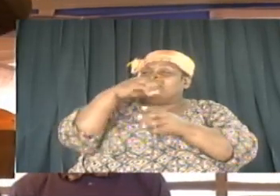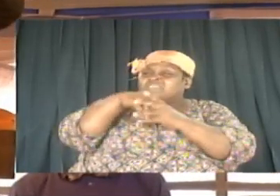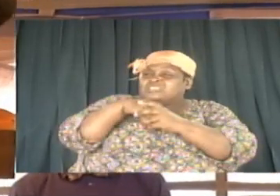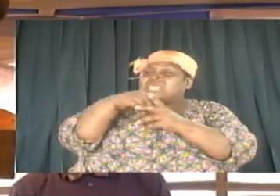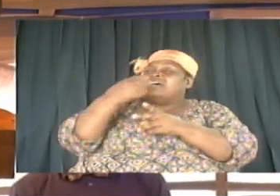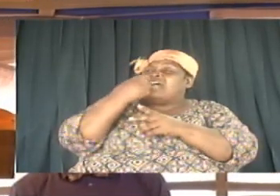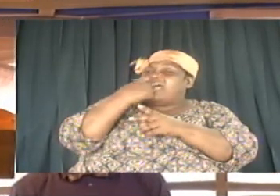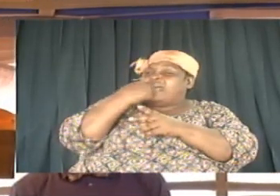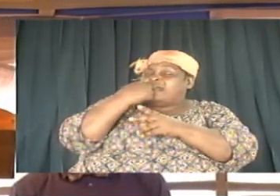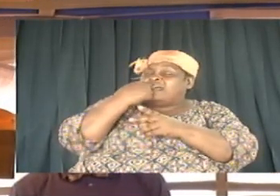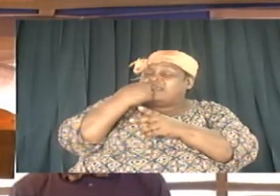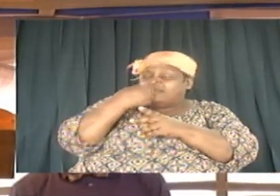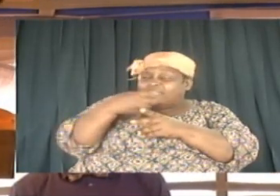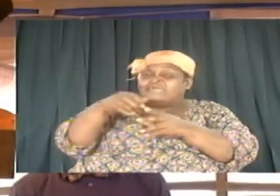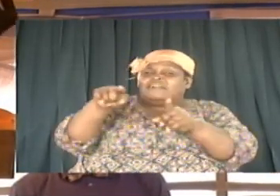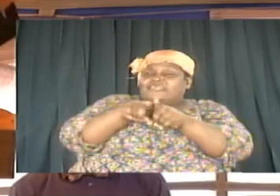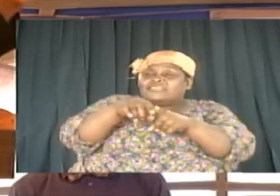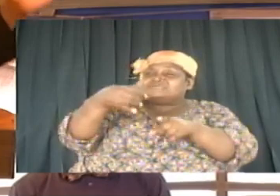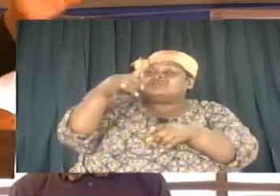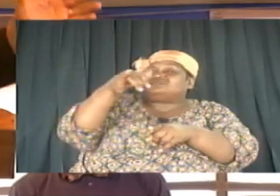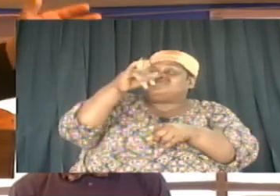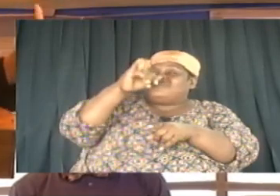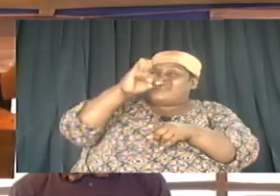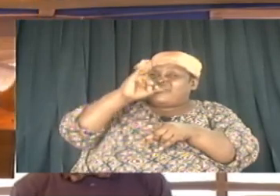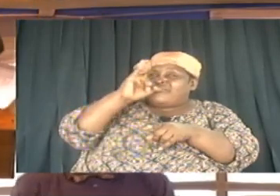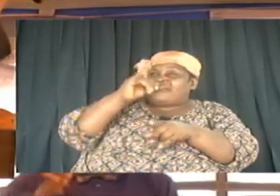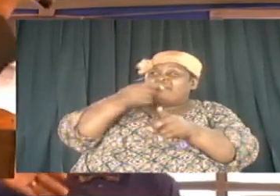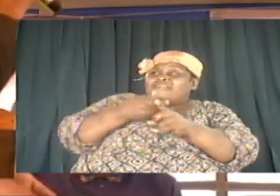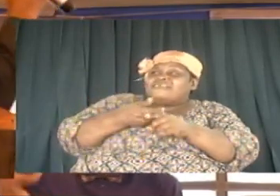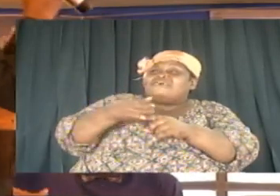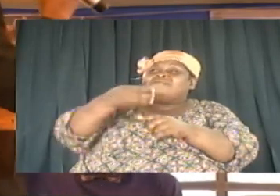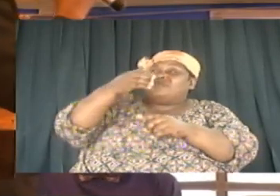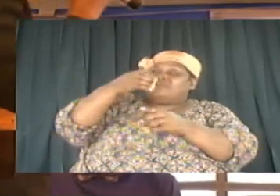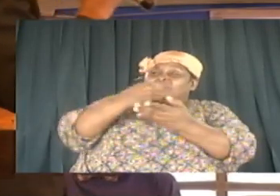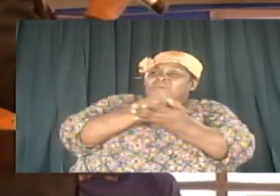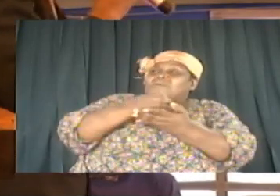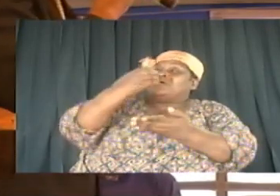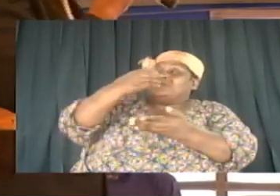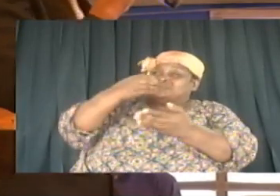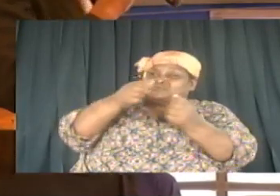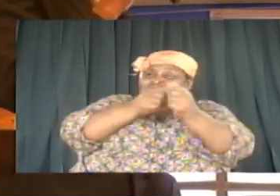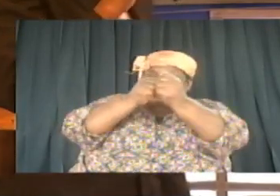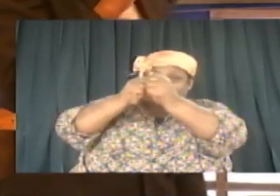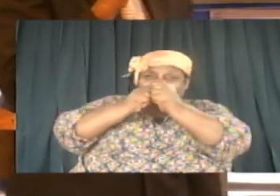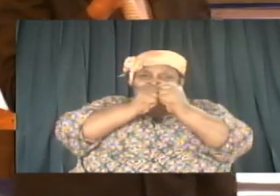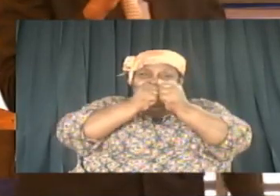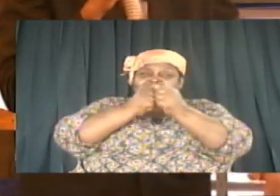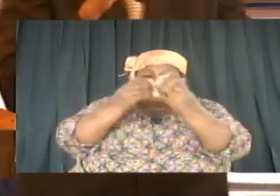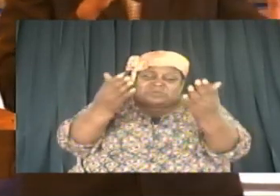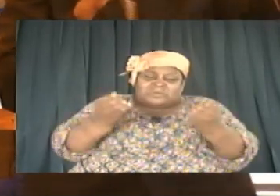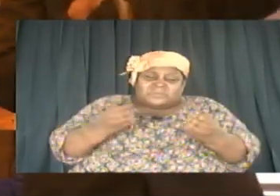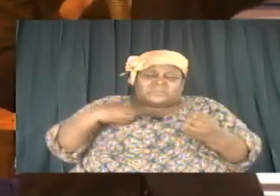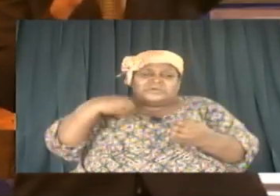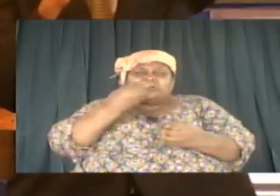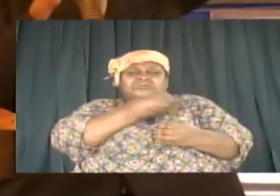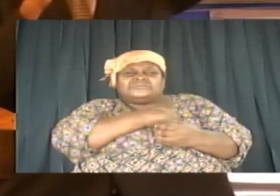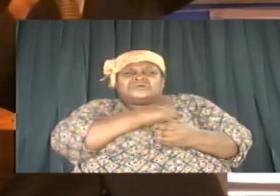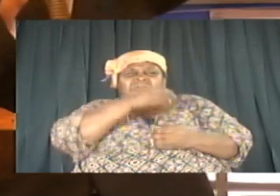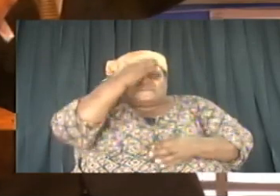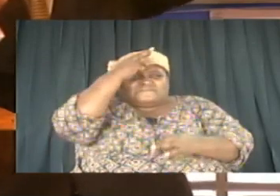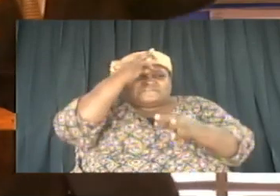as we drink from the cup together, I want our faith to be at its